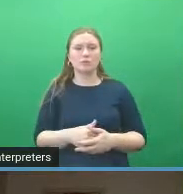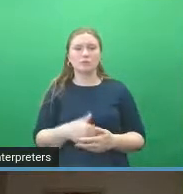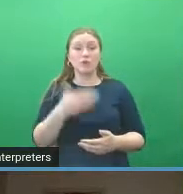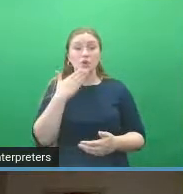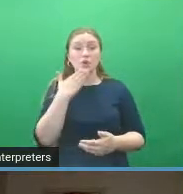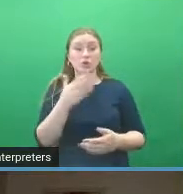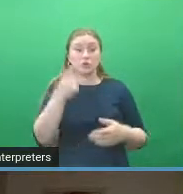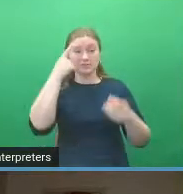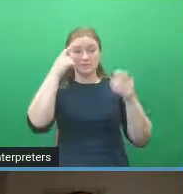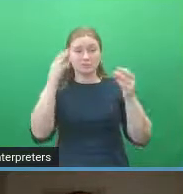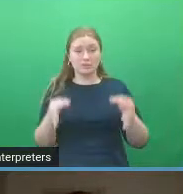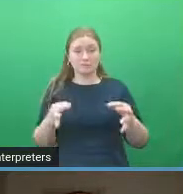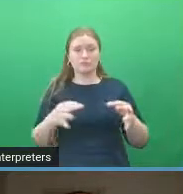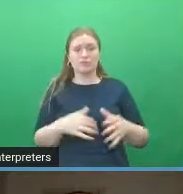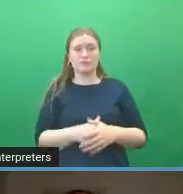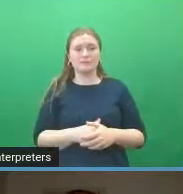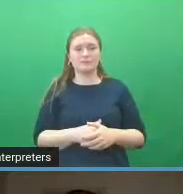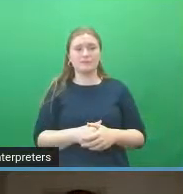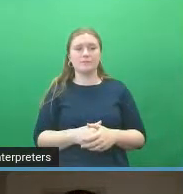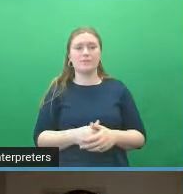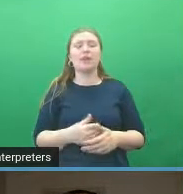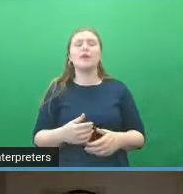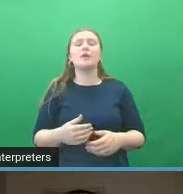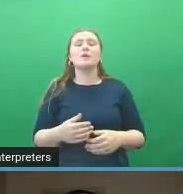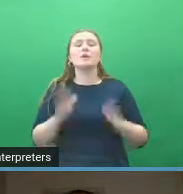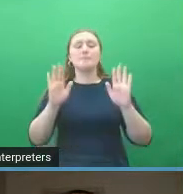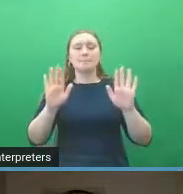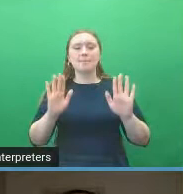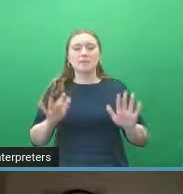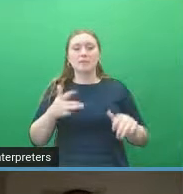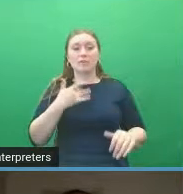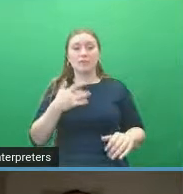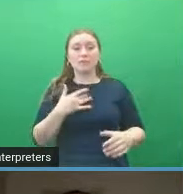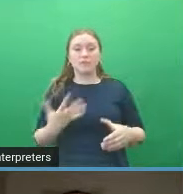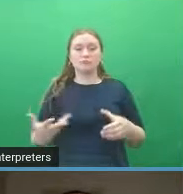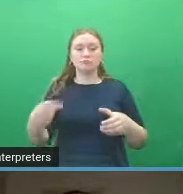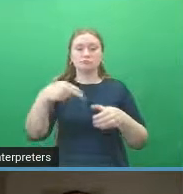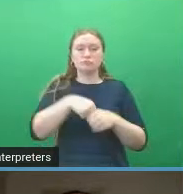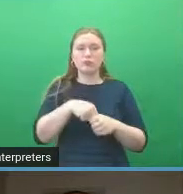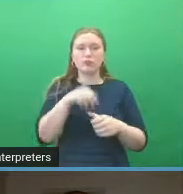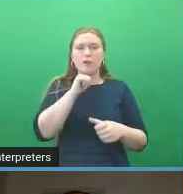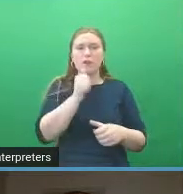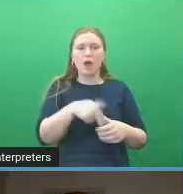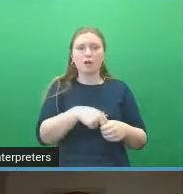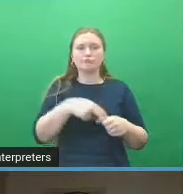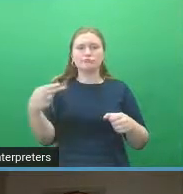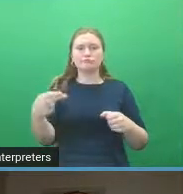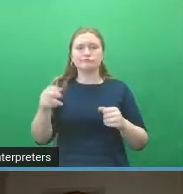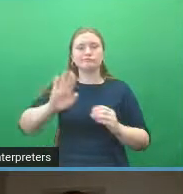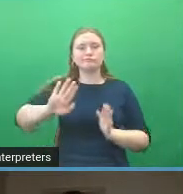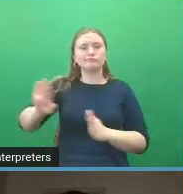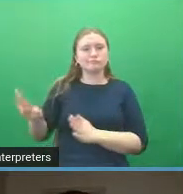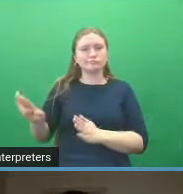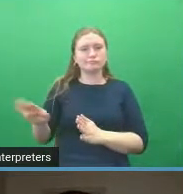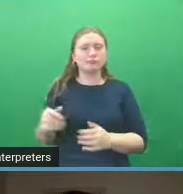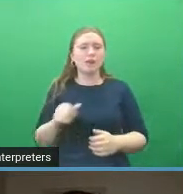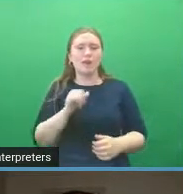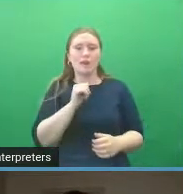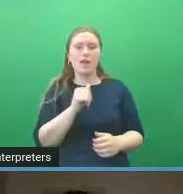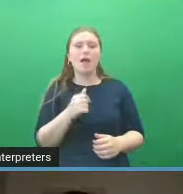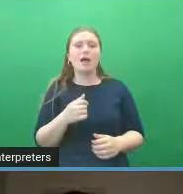all? But it really was the opportunity to feel included. That gets lost in other meetings. So it was refreshing to know my opinion